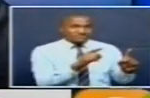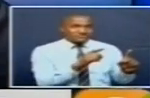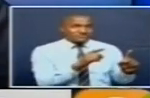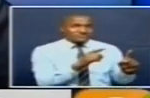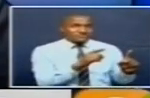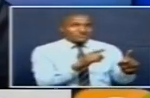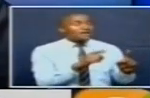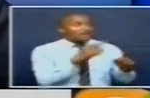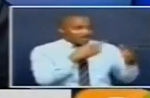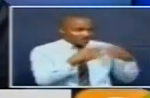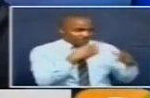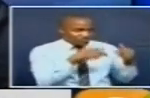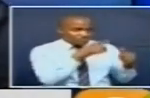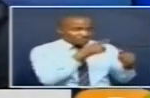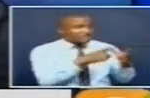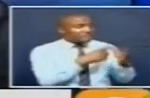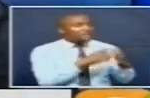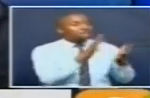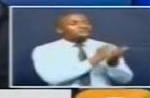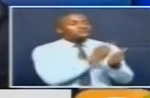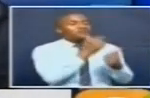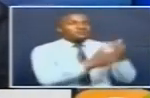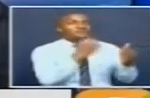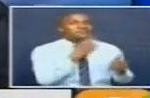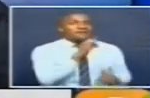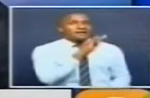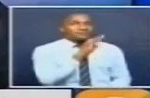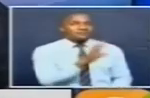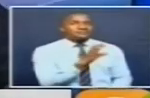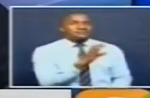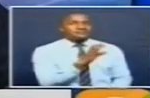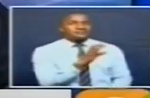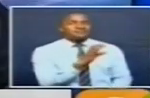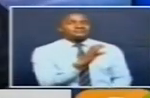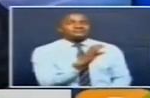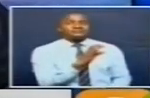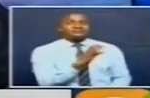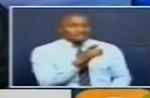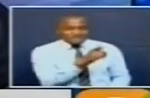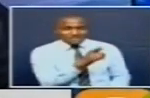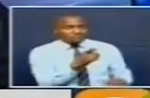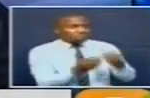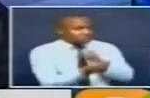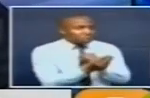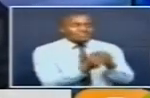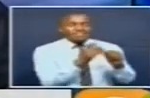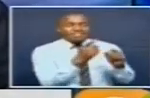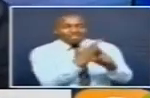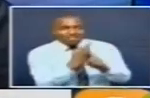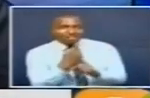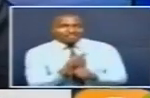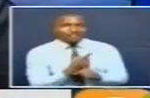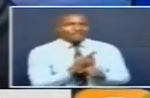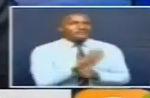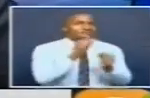the review board again nullified the process. Right. Saying IBC's procurement engaged in underhand dealings, including selling specifications